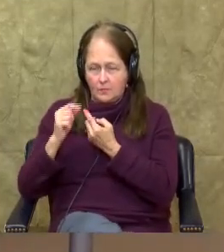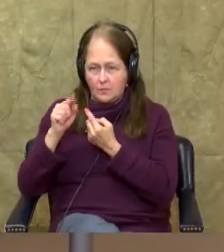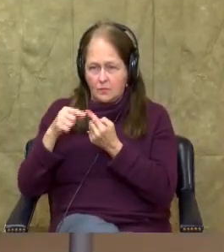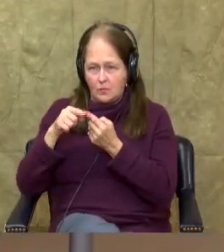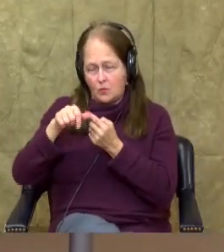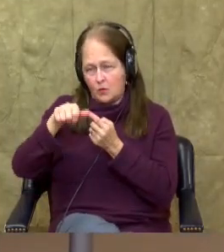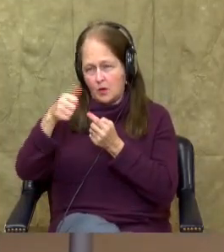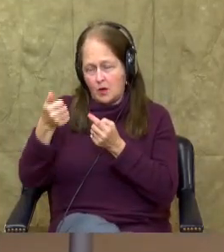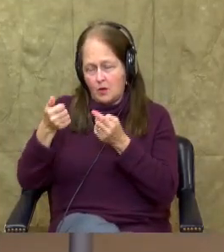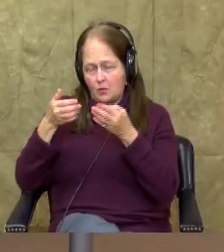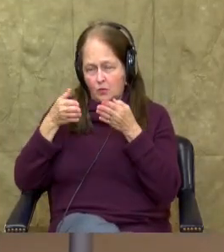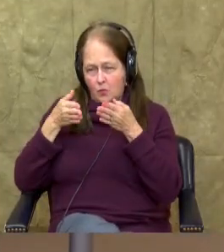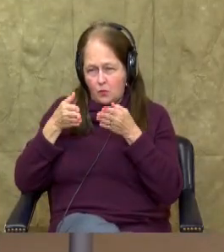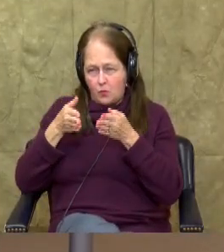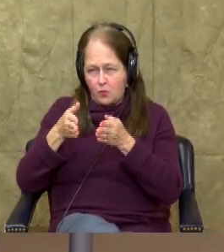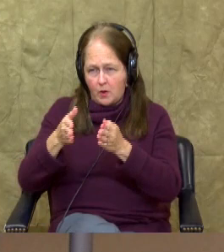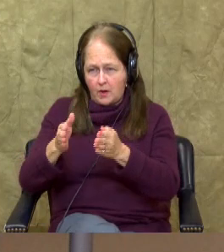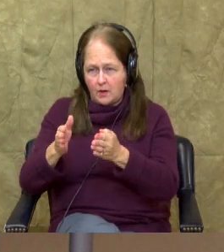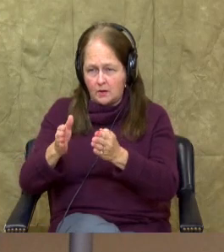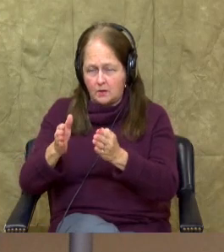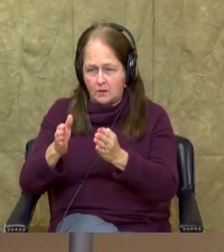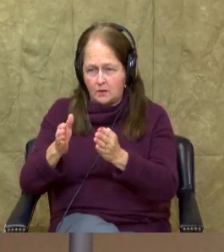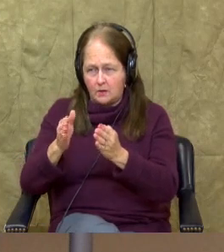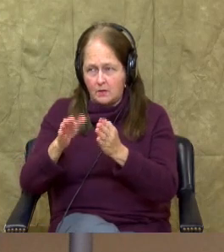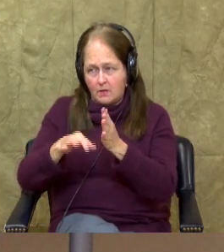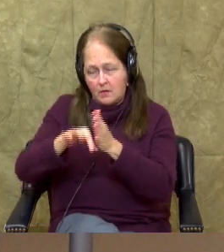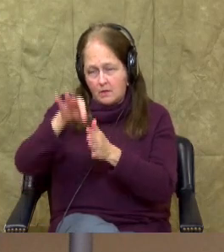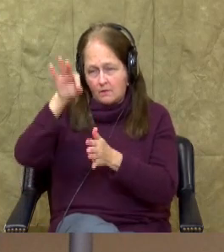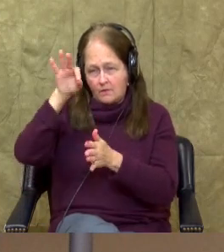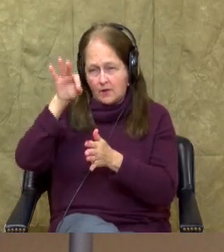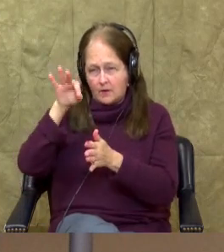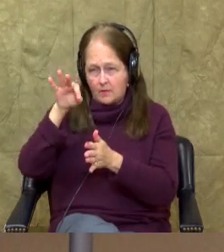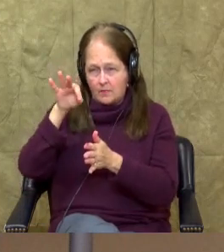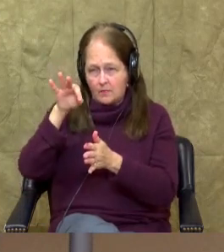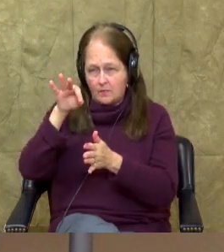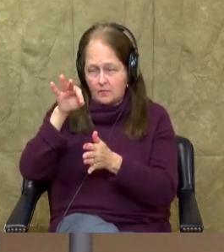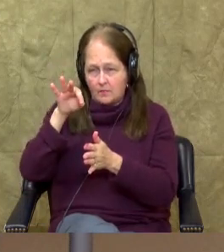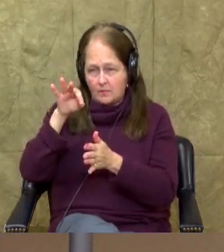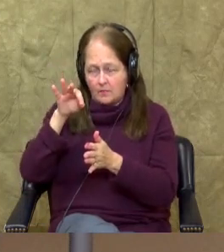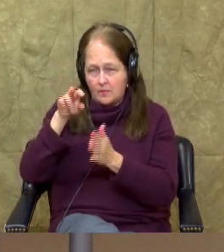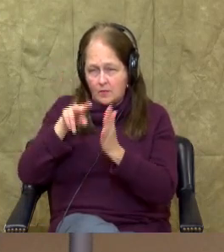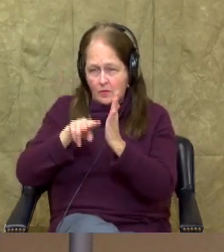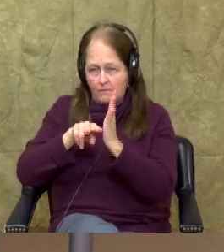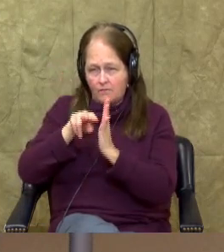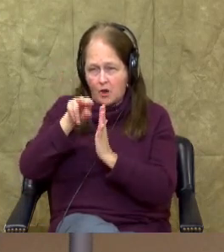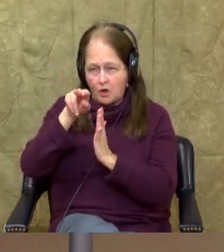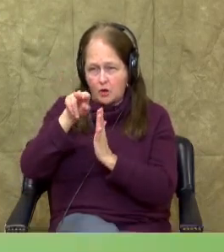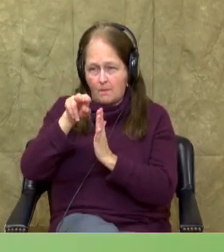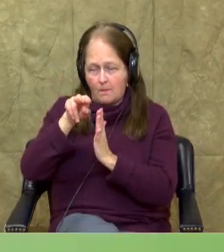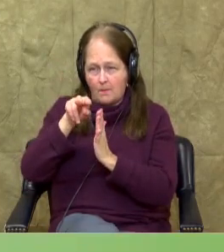are other ways we can find the volume